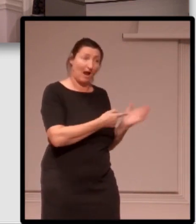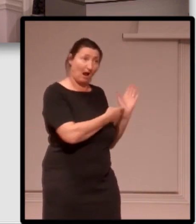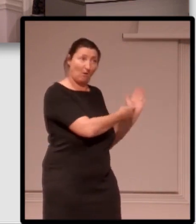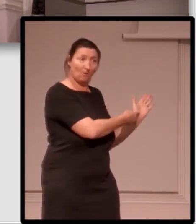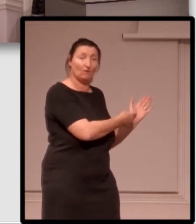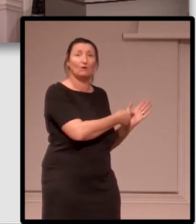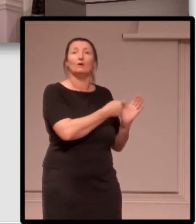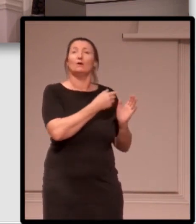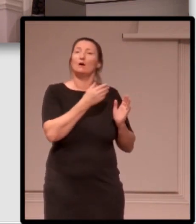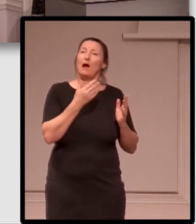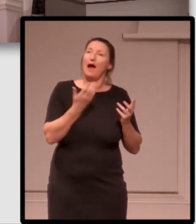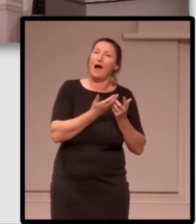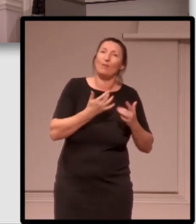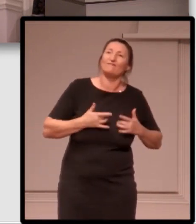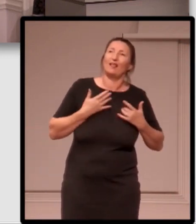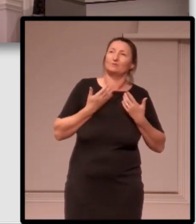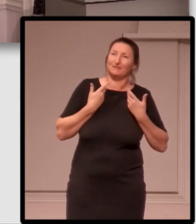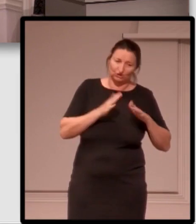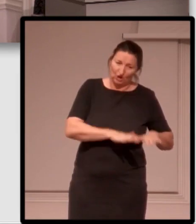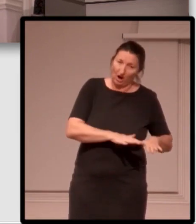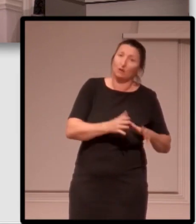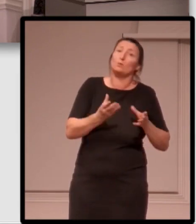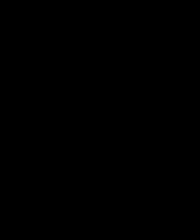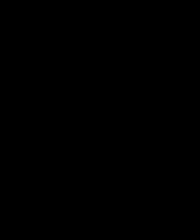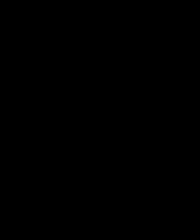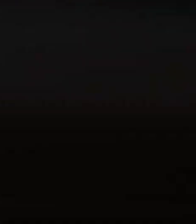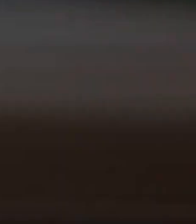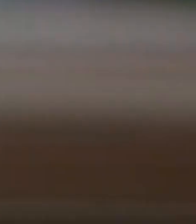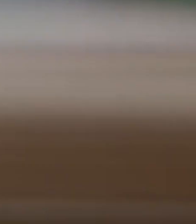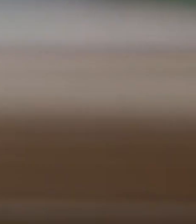about being a child, but also then being a child with a health condition.